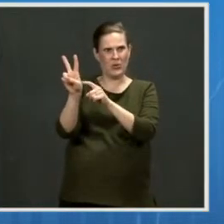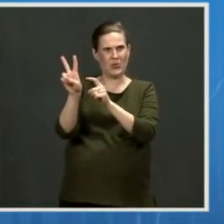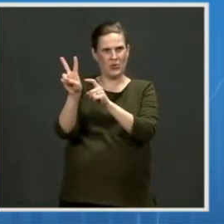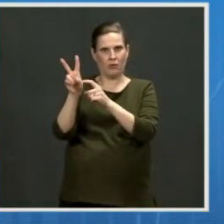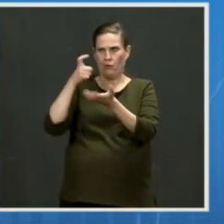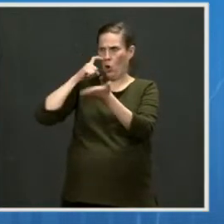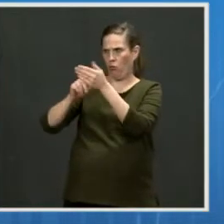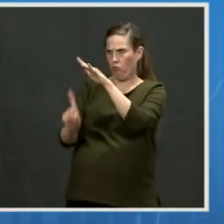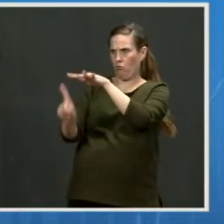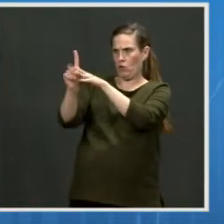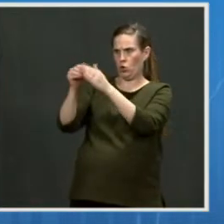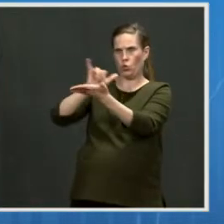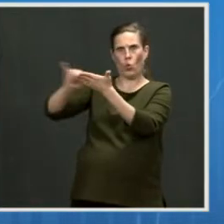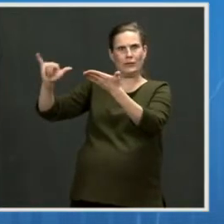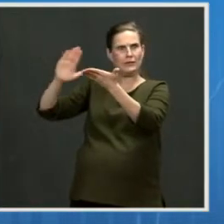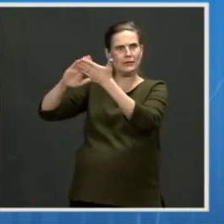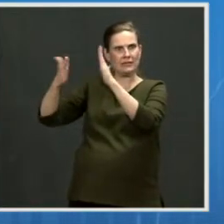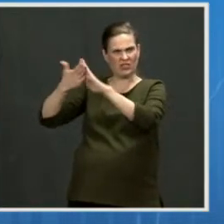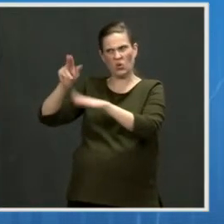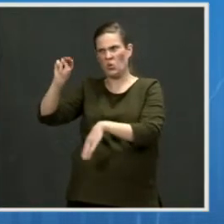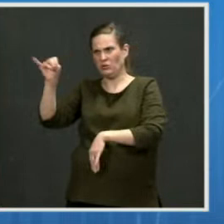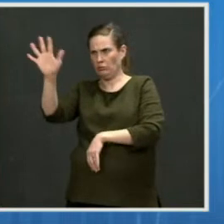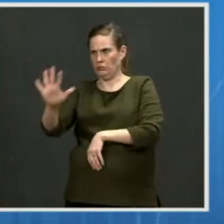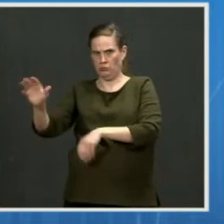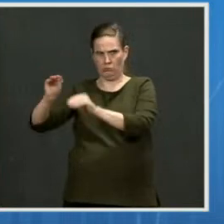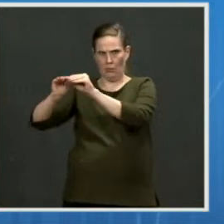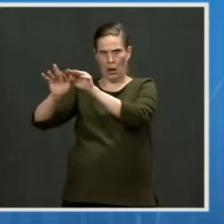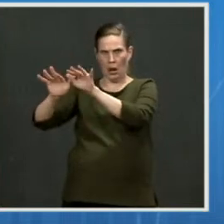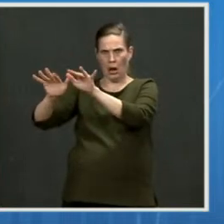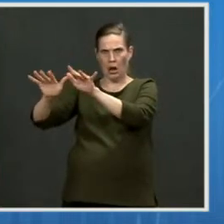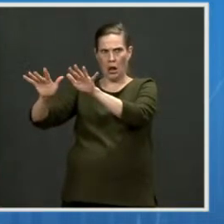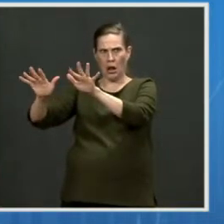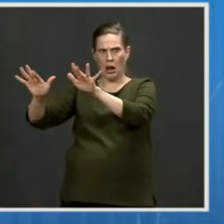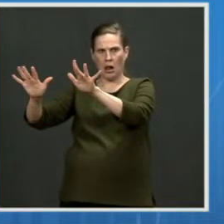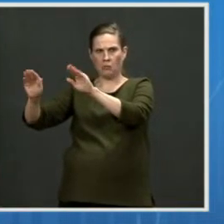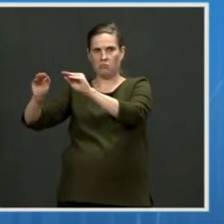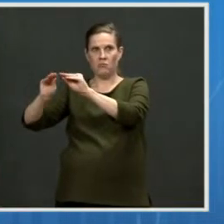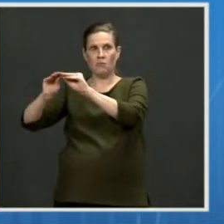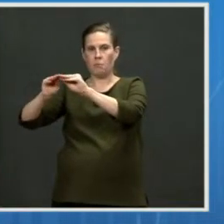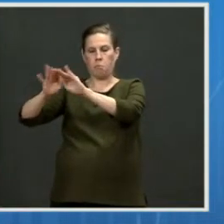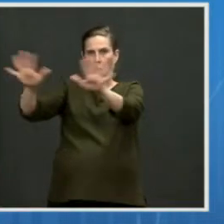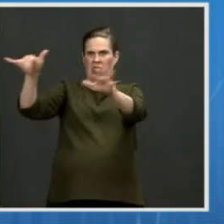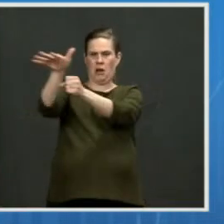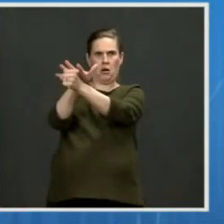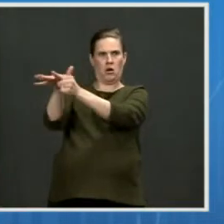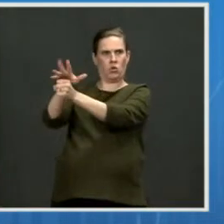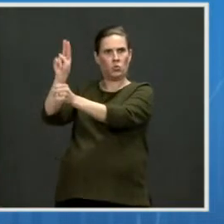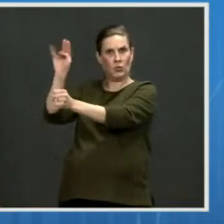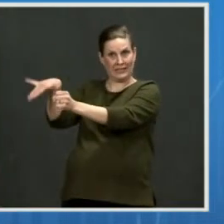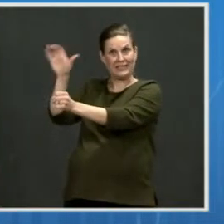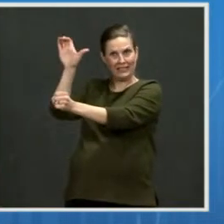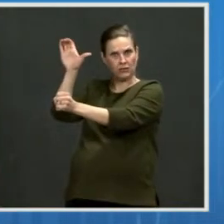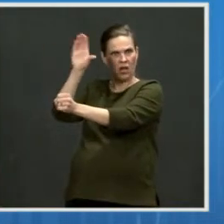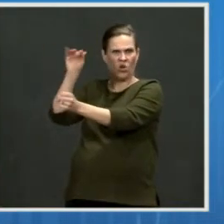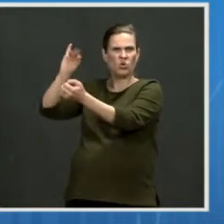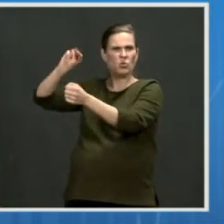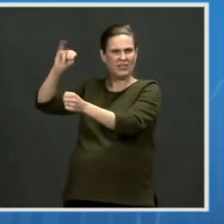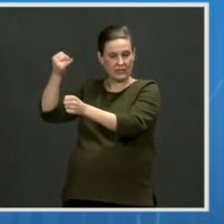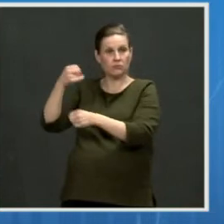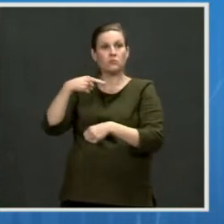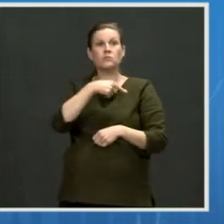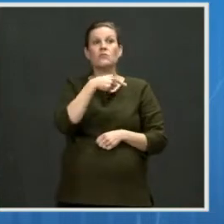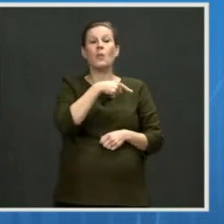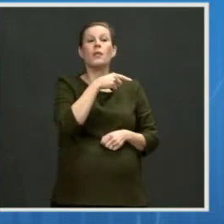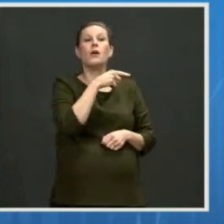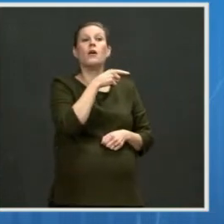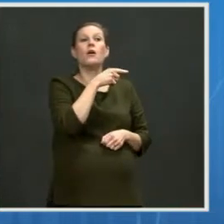Jersey, namely in counties undergoing surges. Yet the CDC still classifies B1526 as a variant of interest rather than a